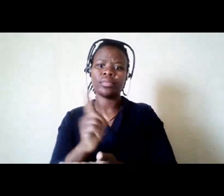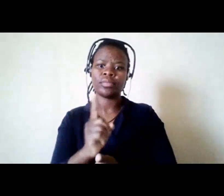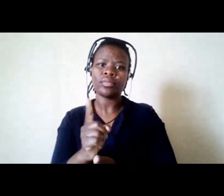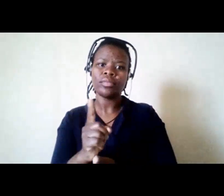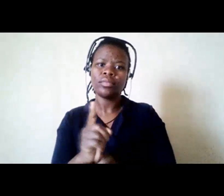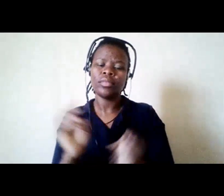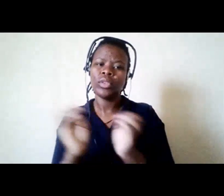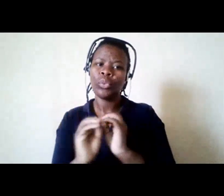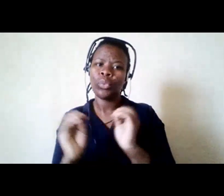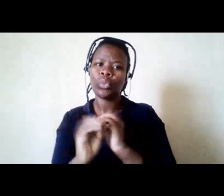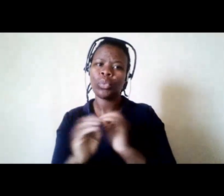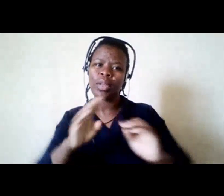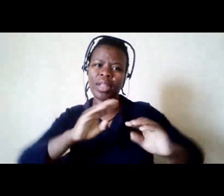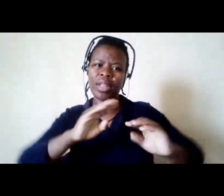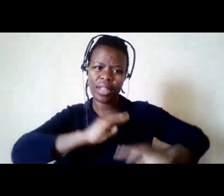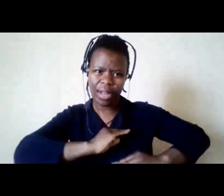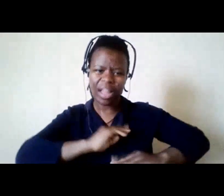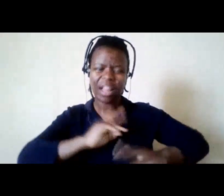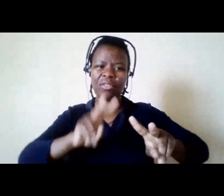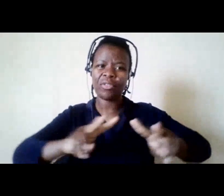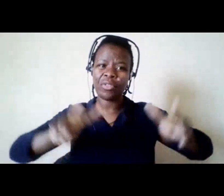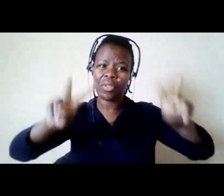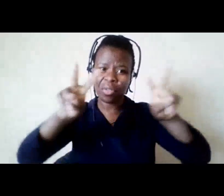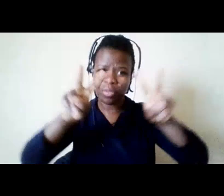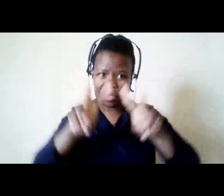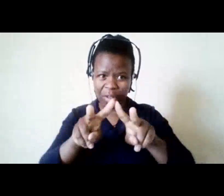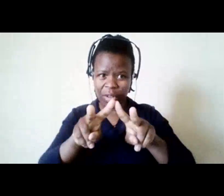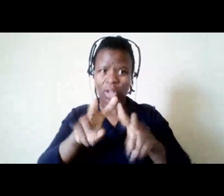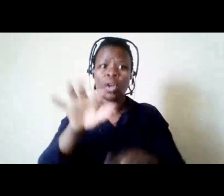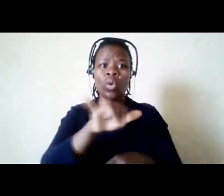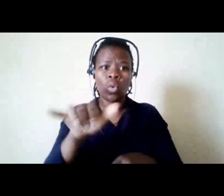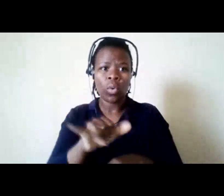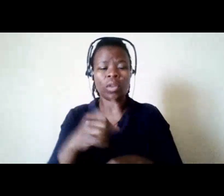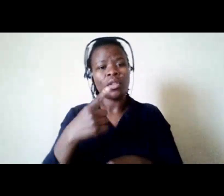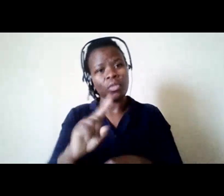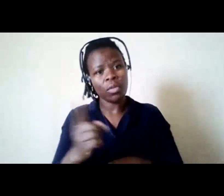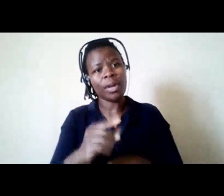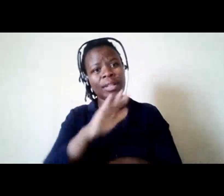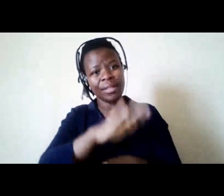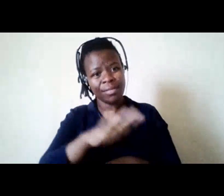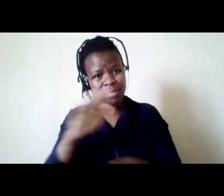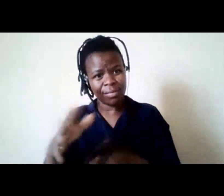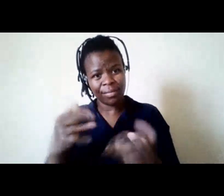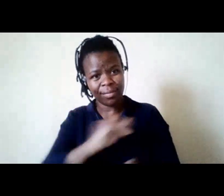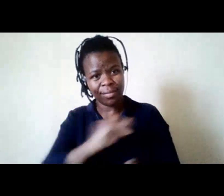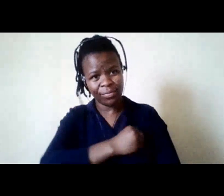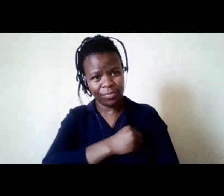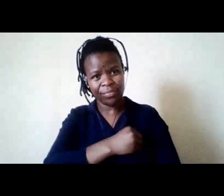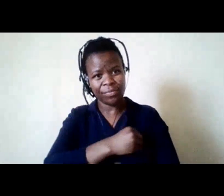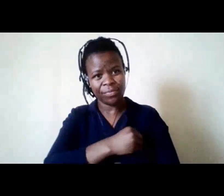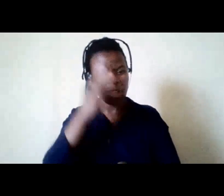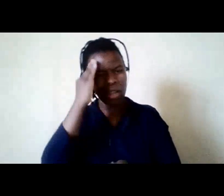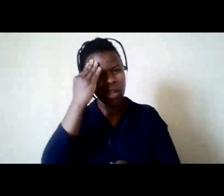enough value placed on learners with severe to profound intellectual disabilities to be able